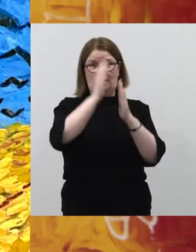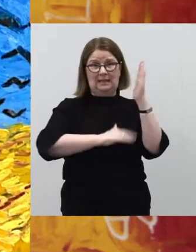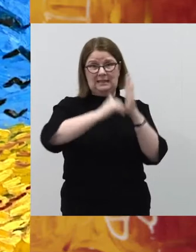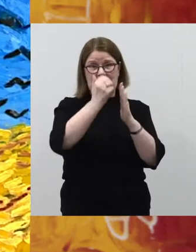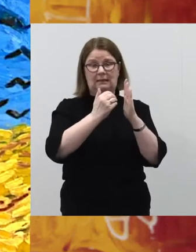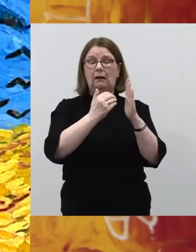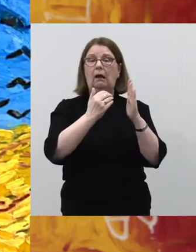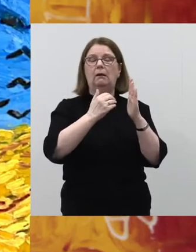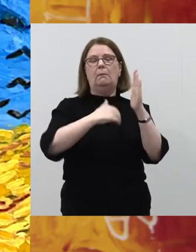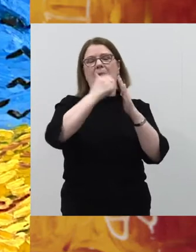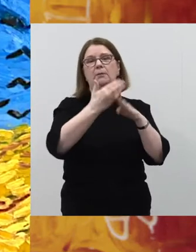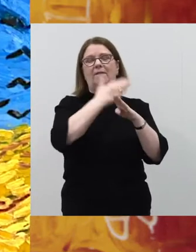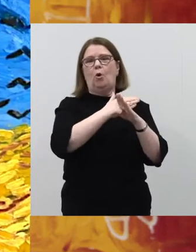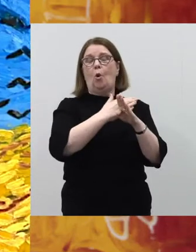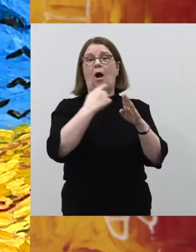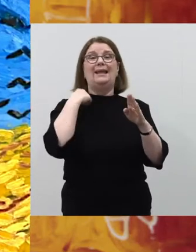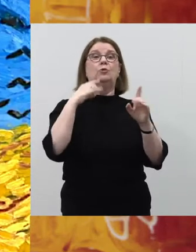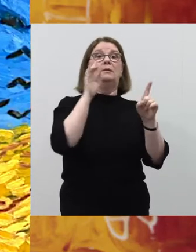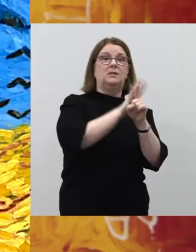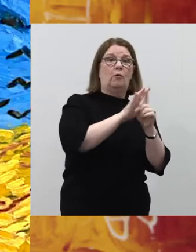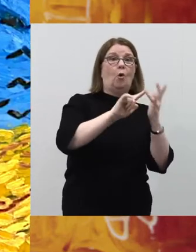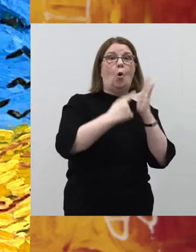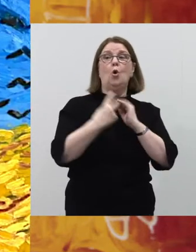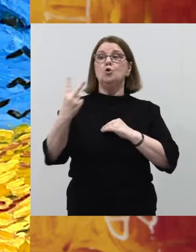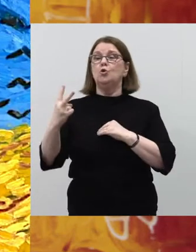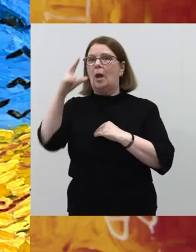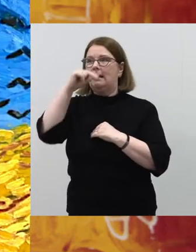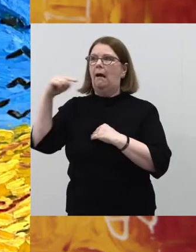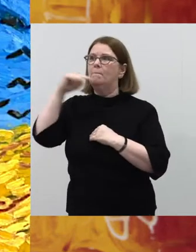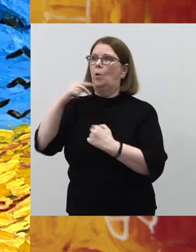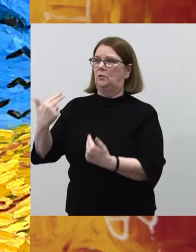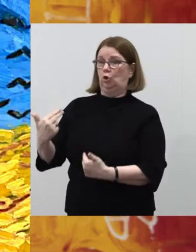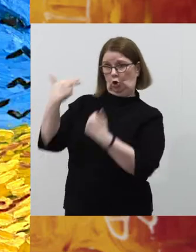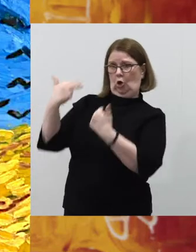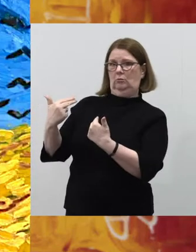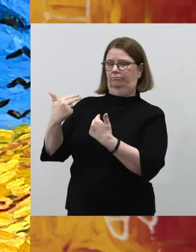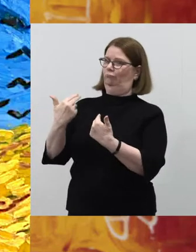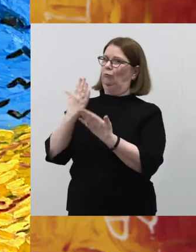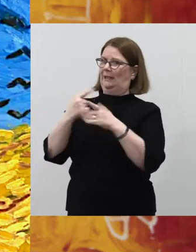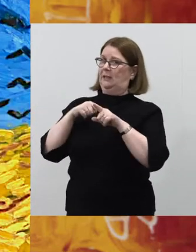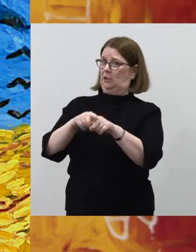painting that is anything but a chaotic emotional dump.